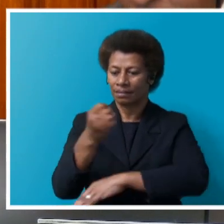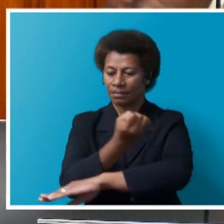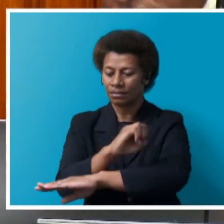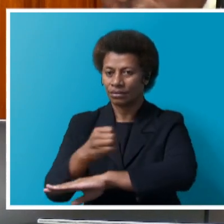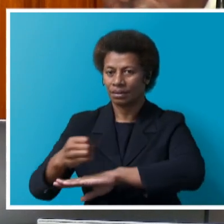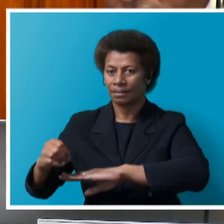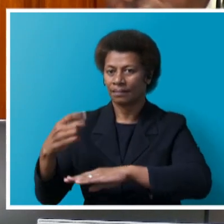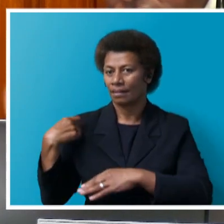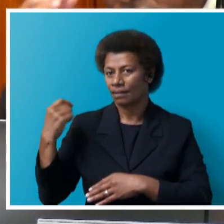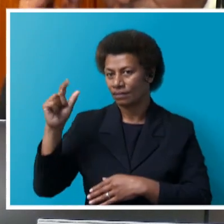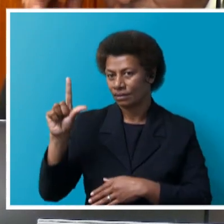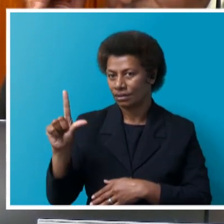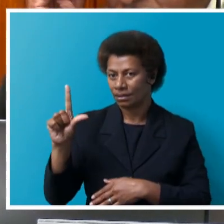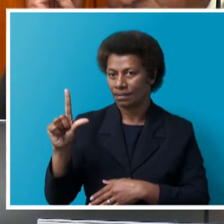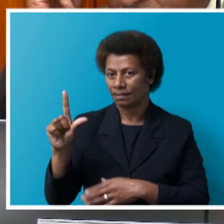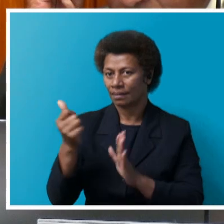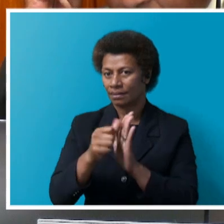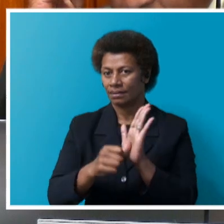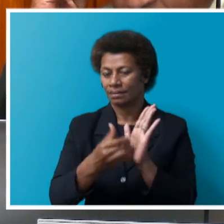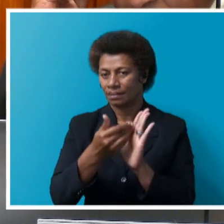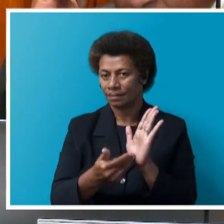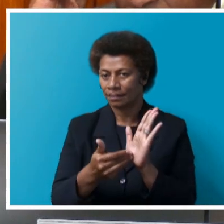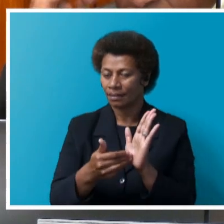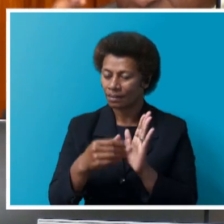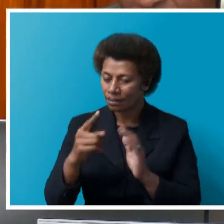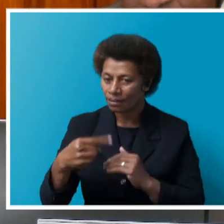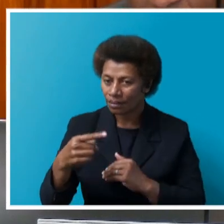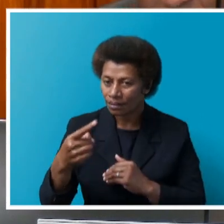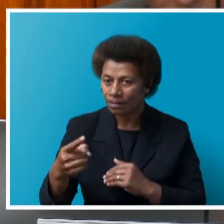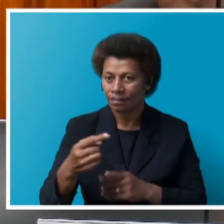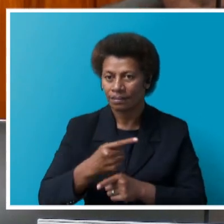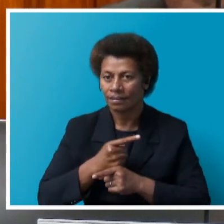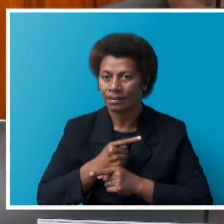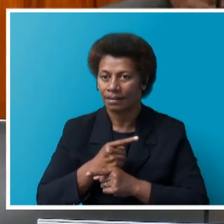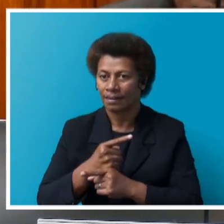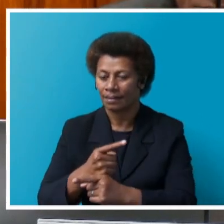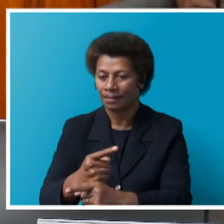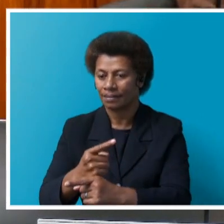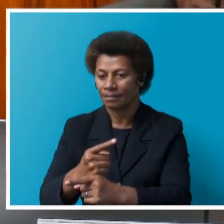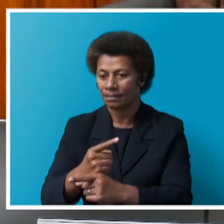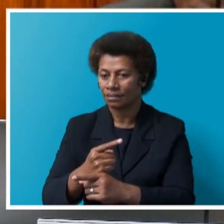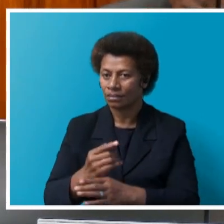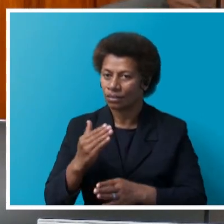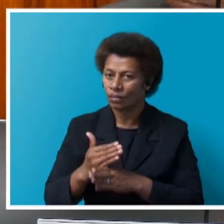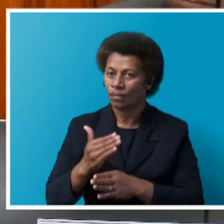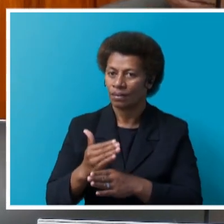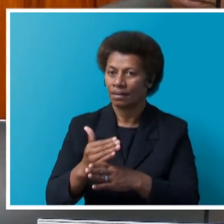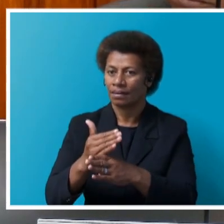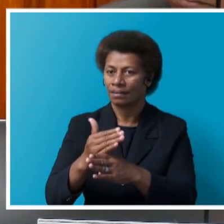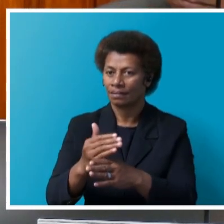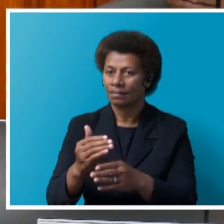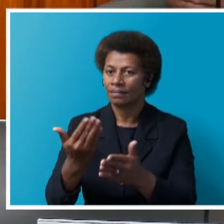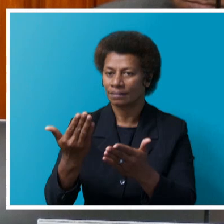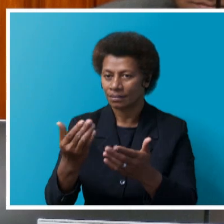as an official agenda item. We look forward to his continued guidance as we work towards to advance this shared